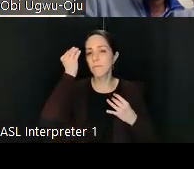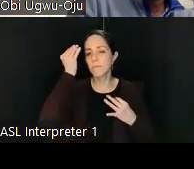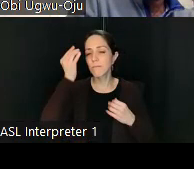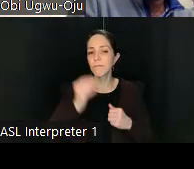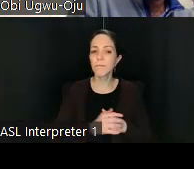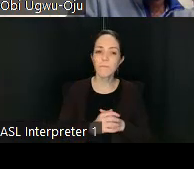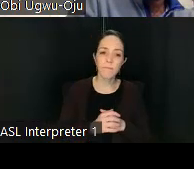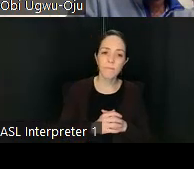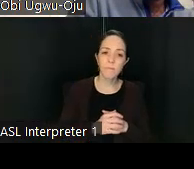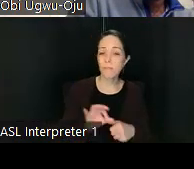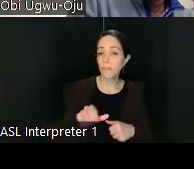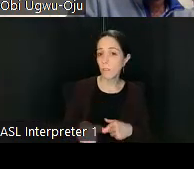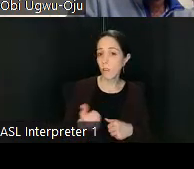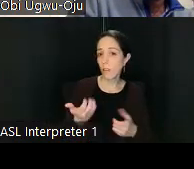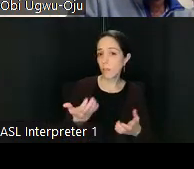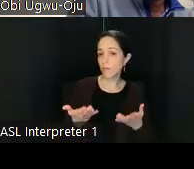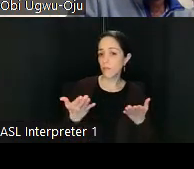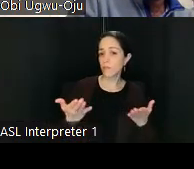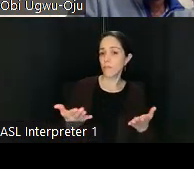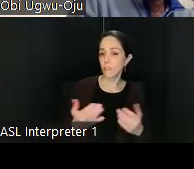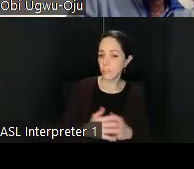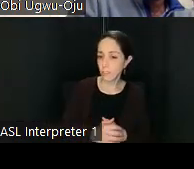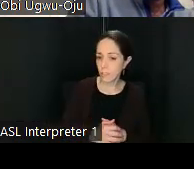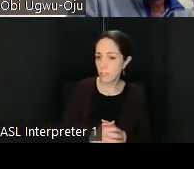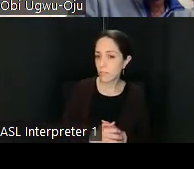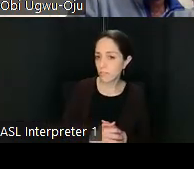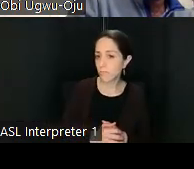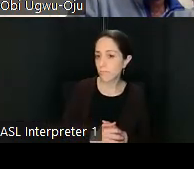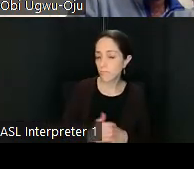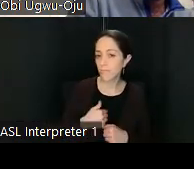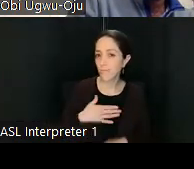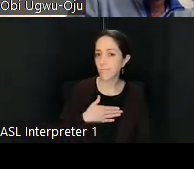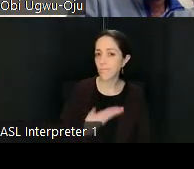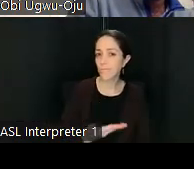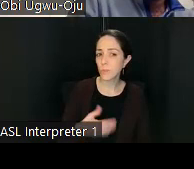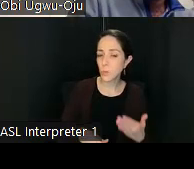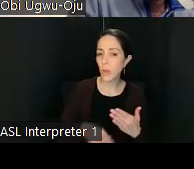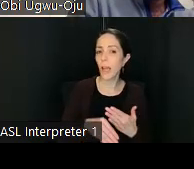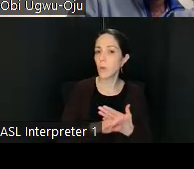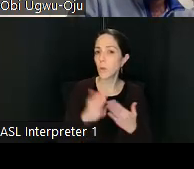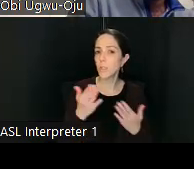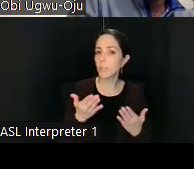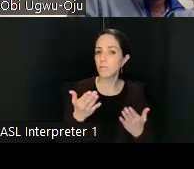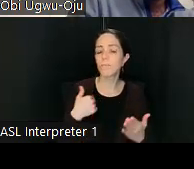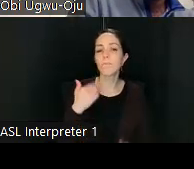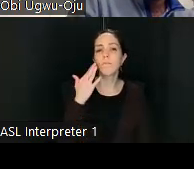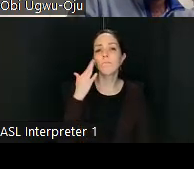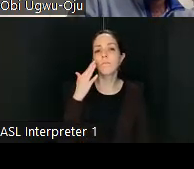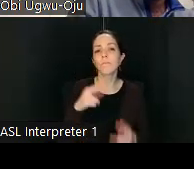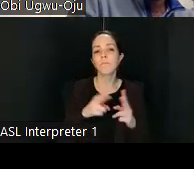any other suggestions, I would love to have them. I just know it's complicated,